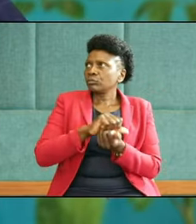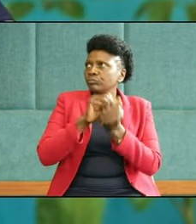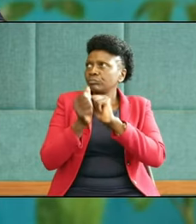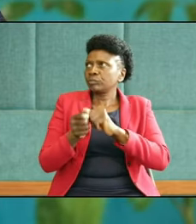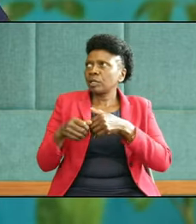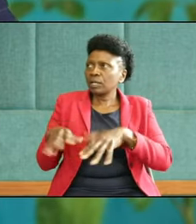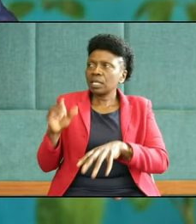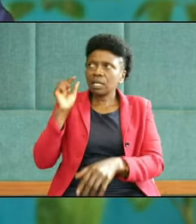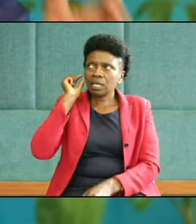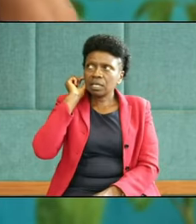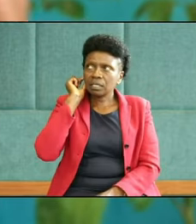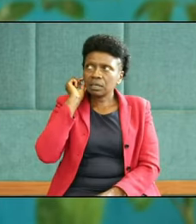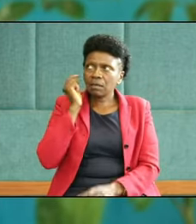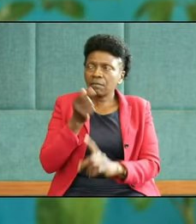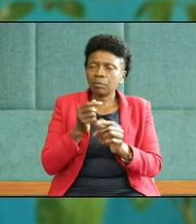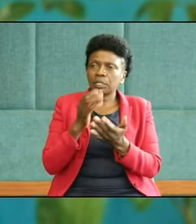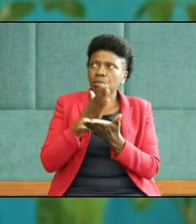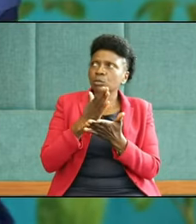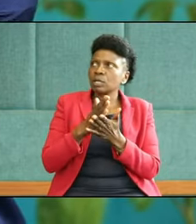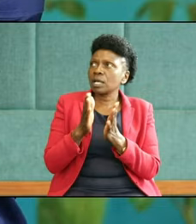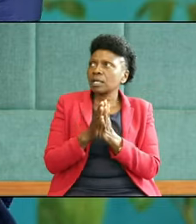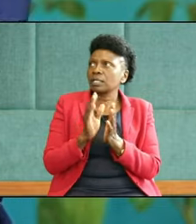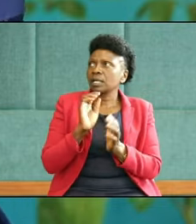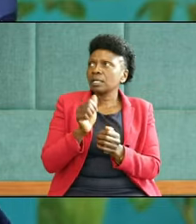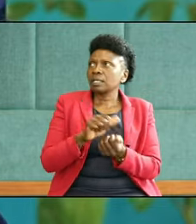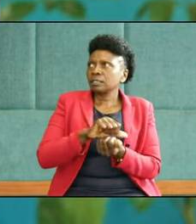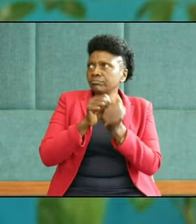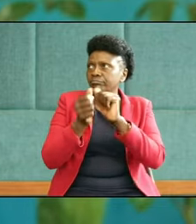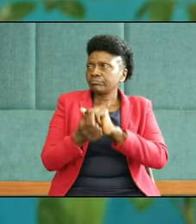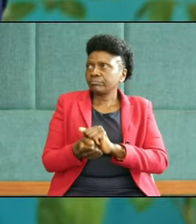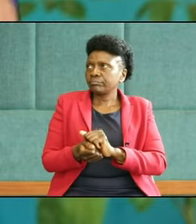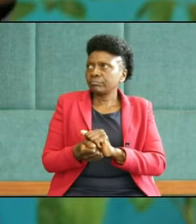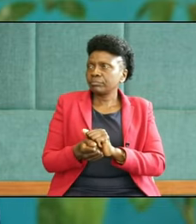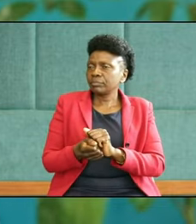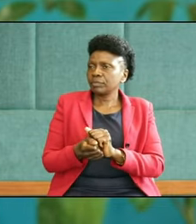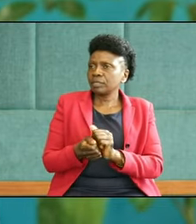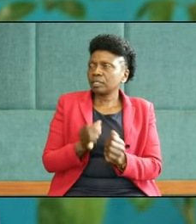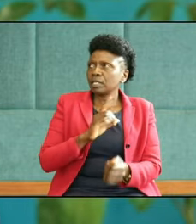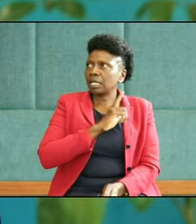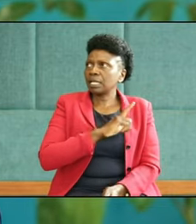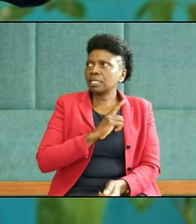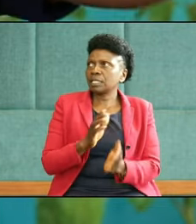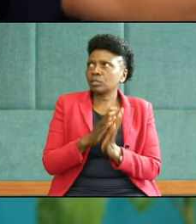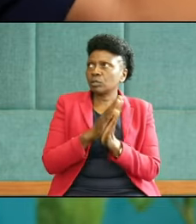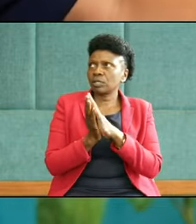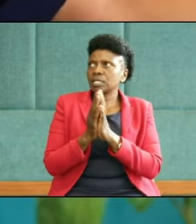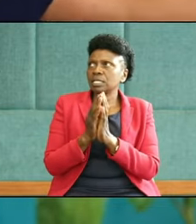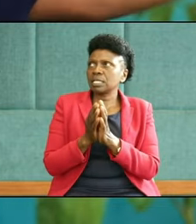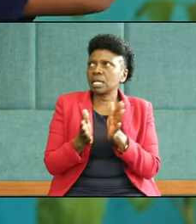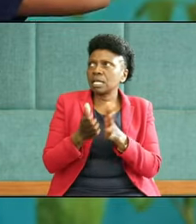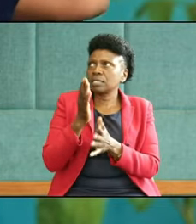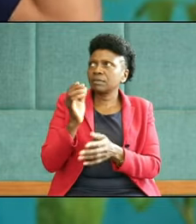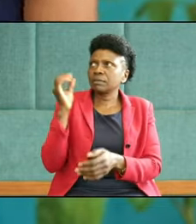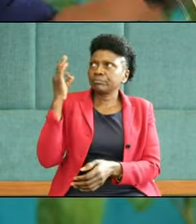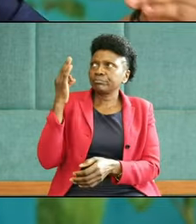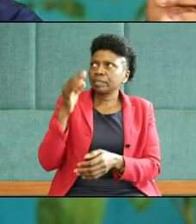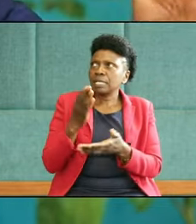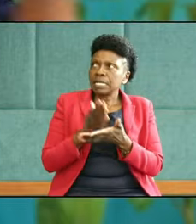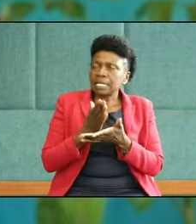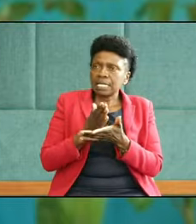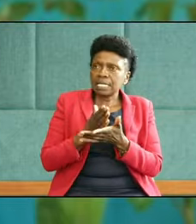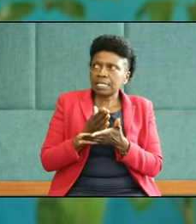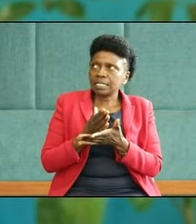truth and shall be turned into feeble stories. The urgency of the preaching is real, since men shall